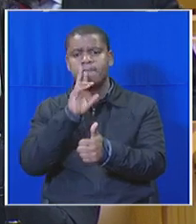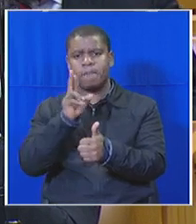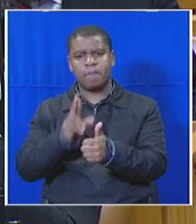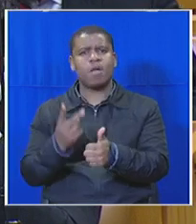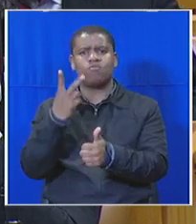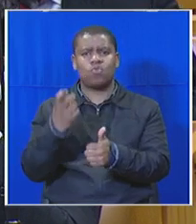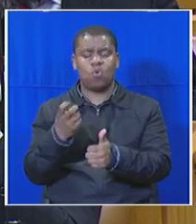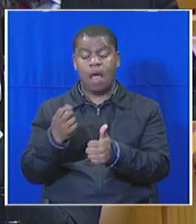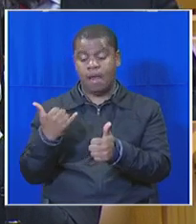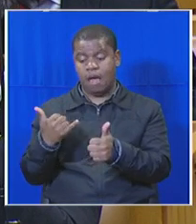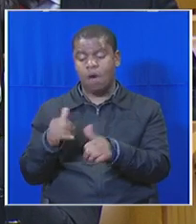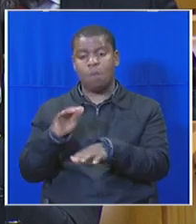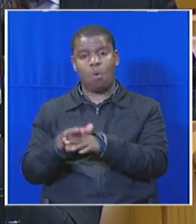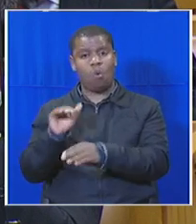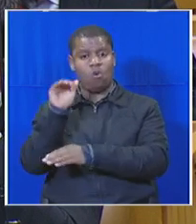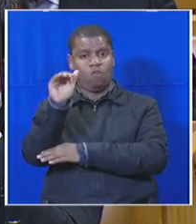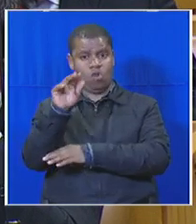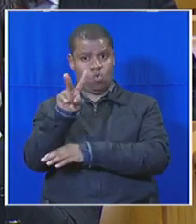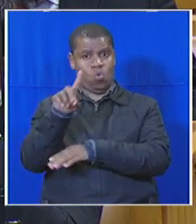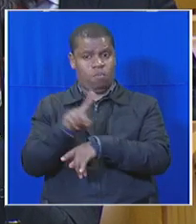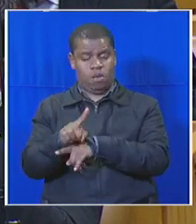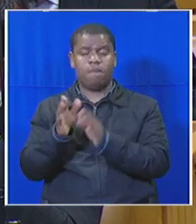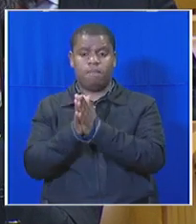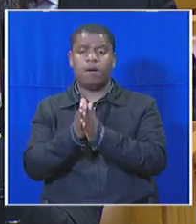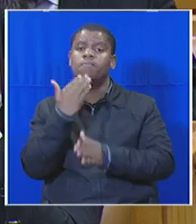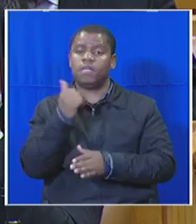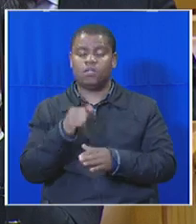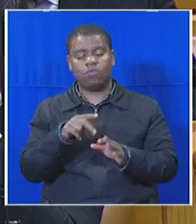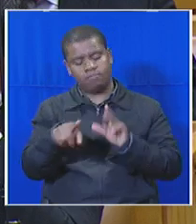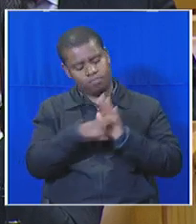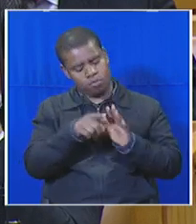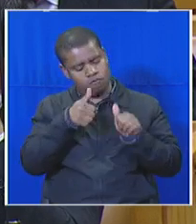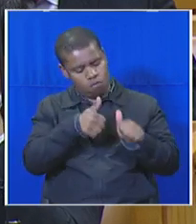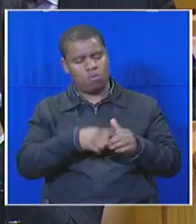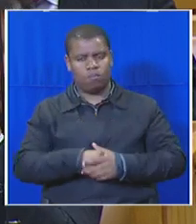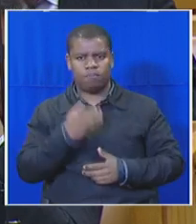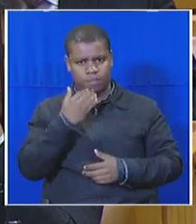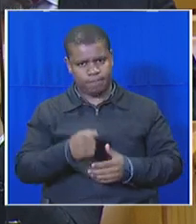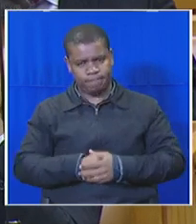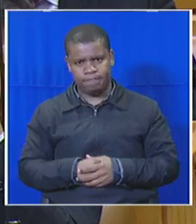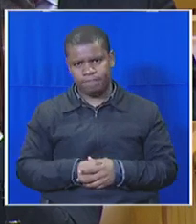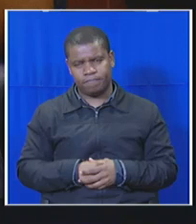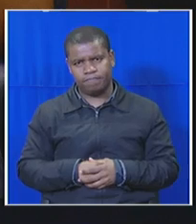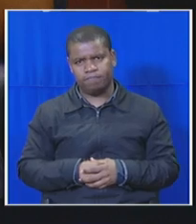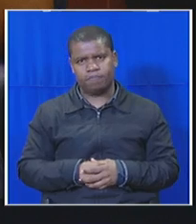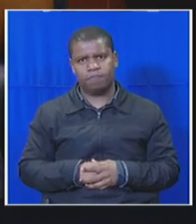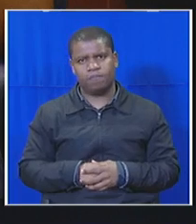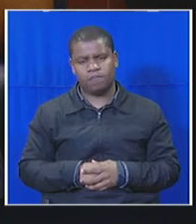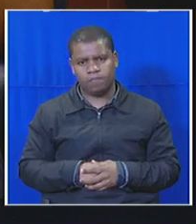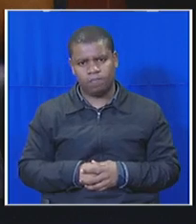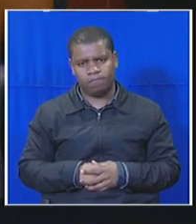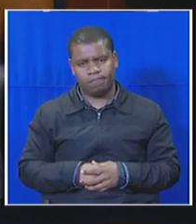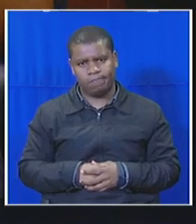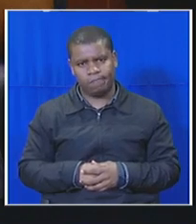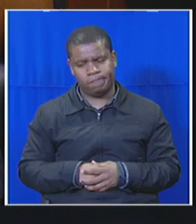time currently is well over 2 minutes, and I suggest that you invoke Rule 1056, please. Thank you. Okay. Finish